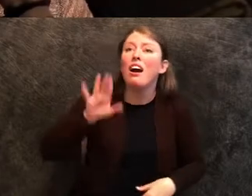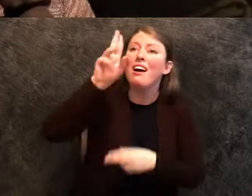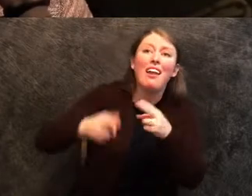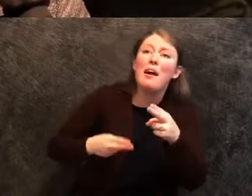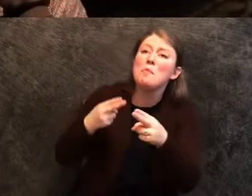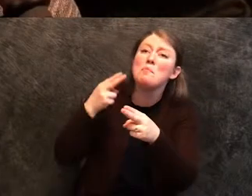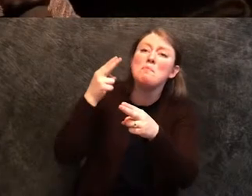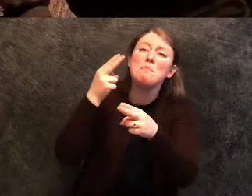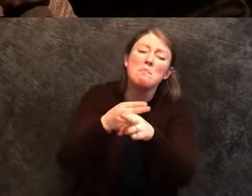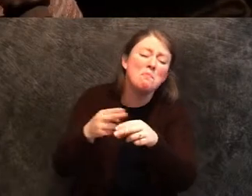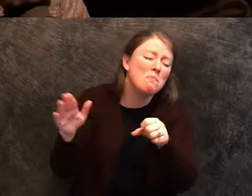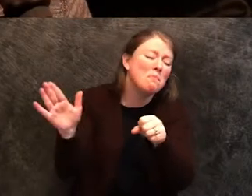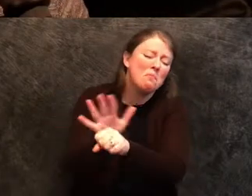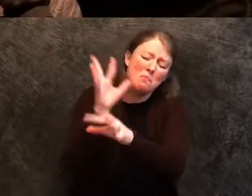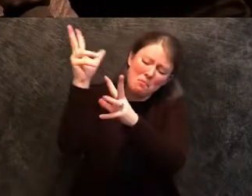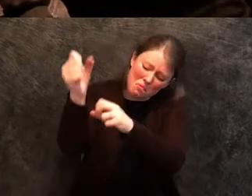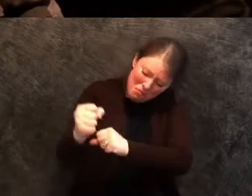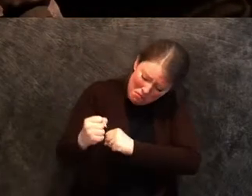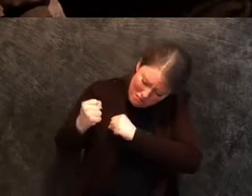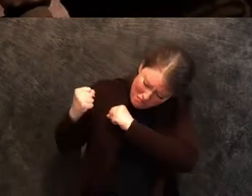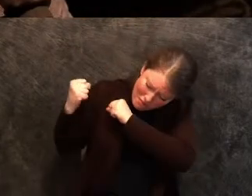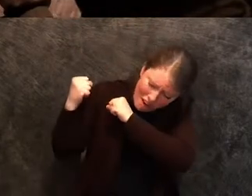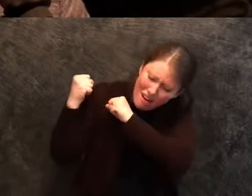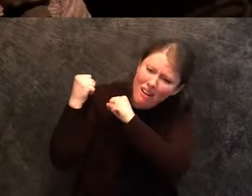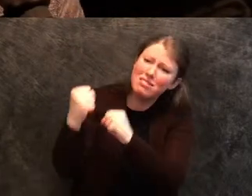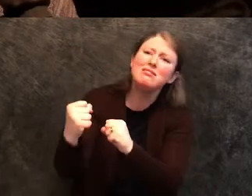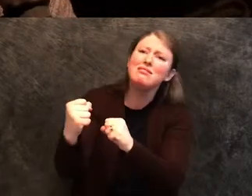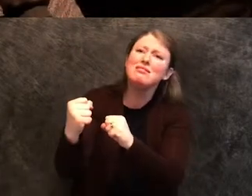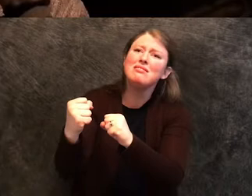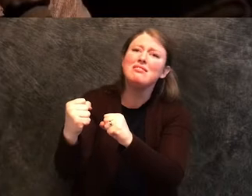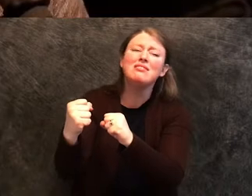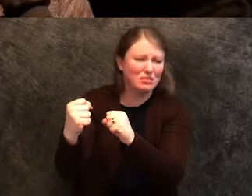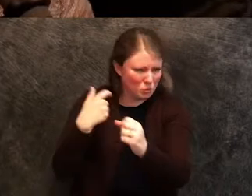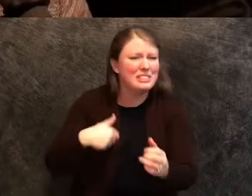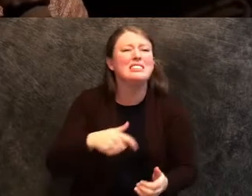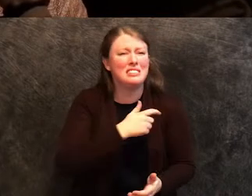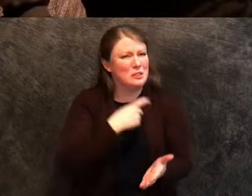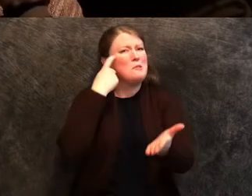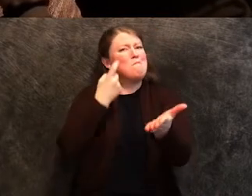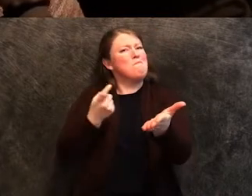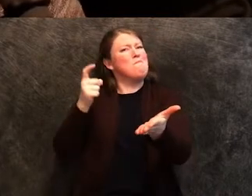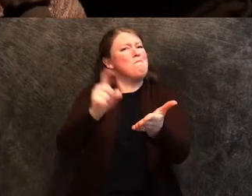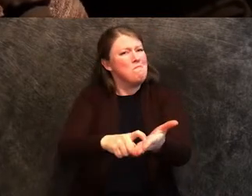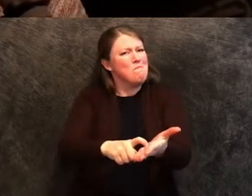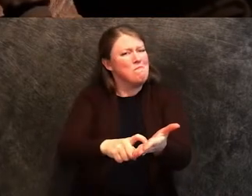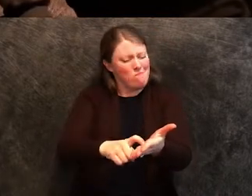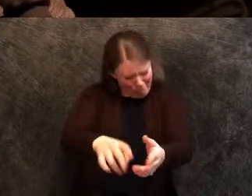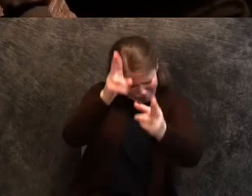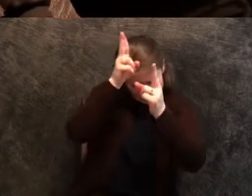the power of your name, we lift you up.